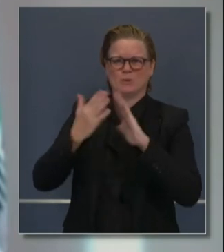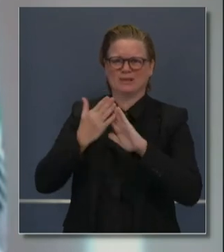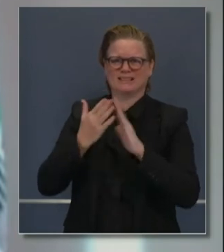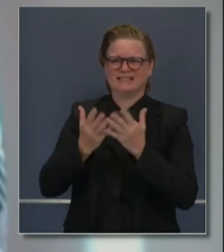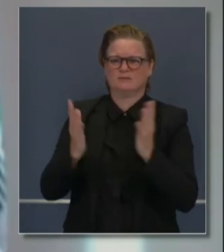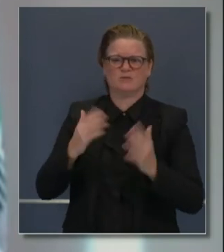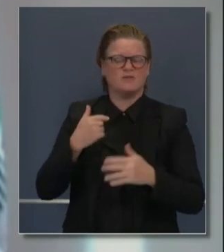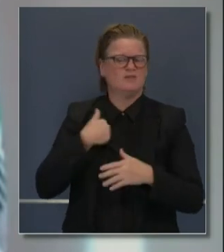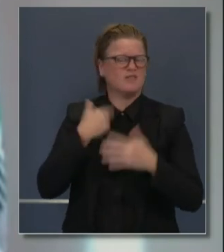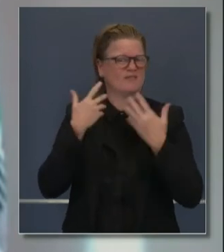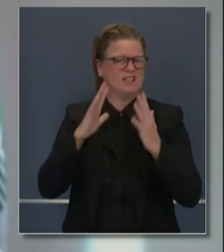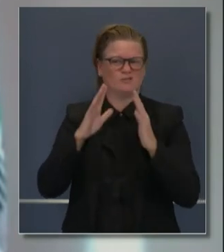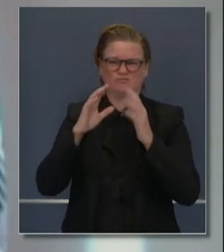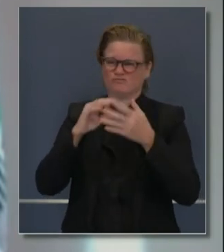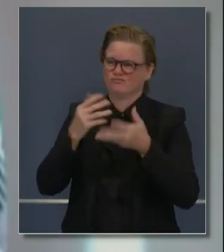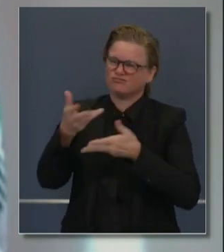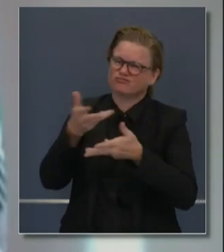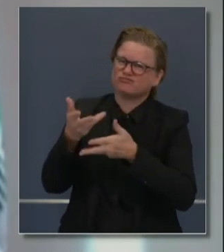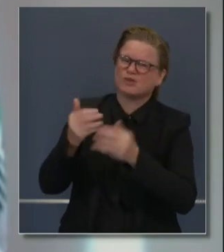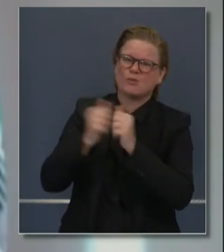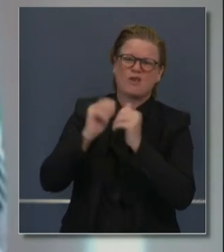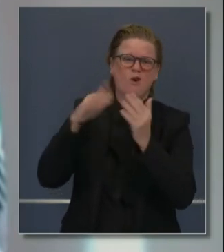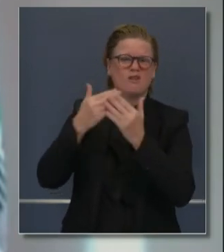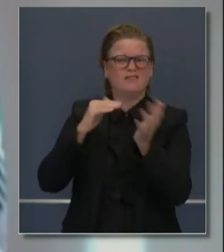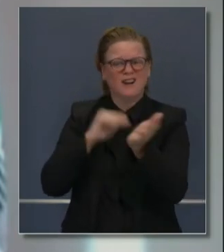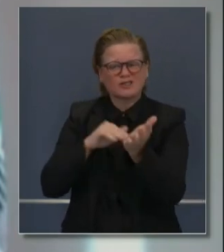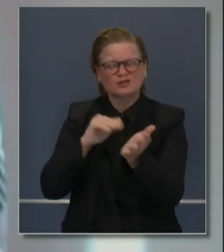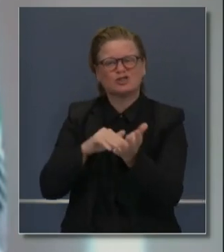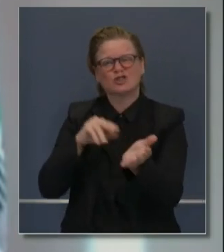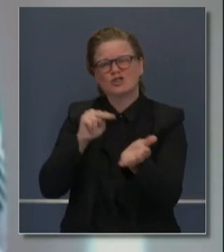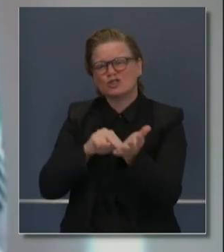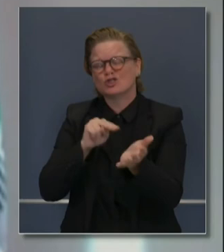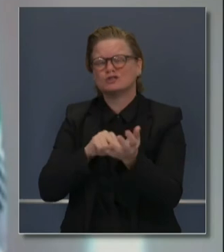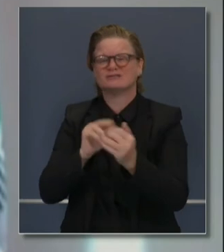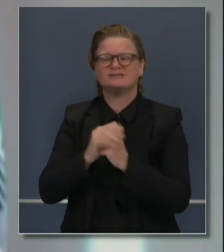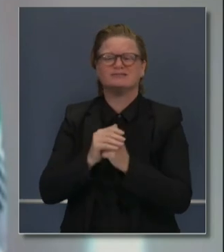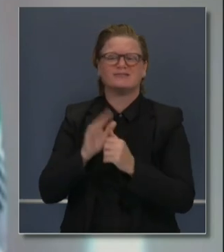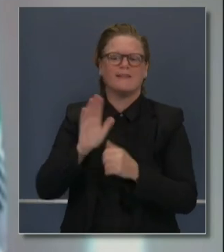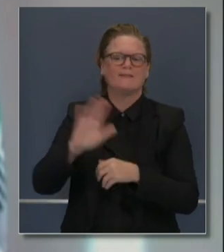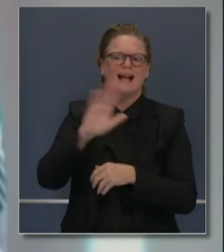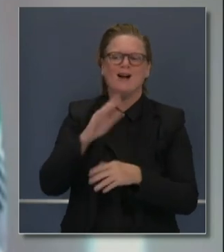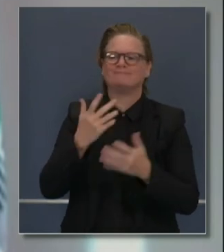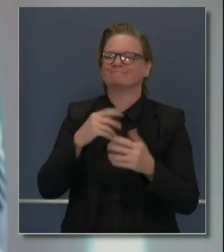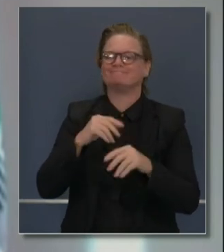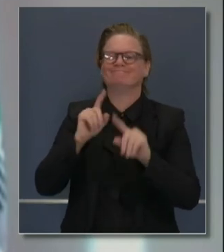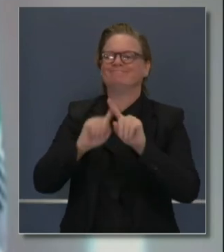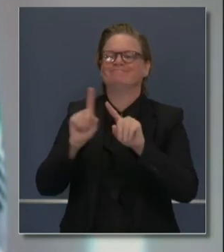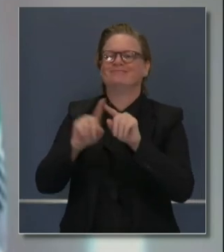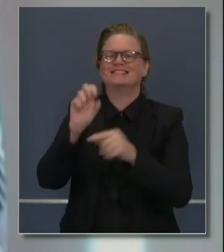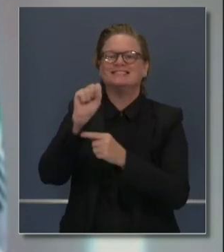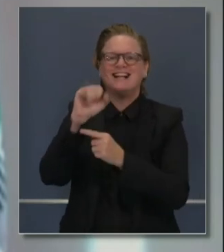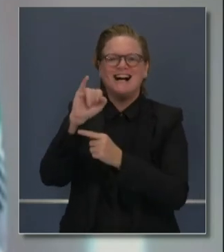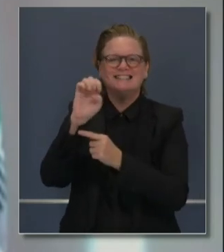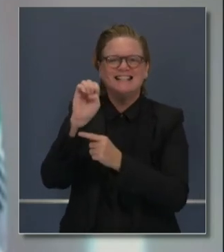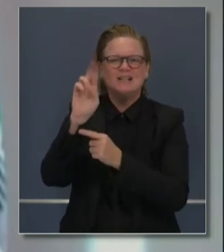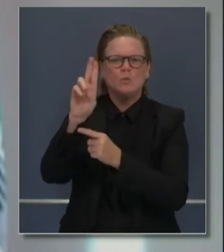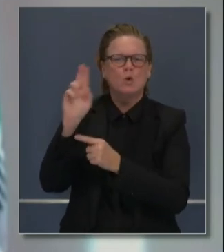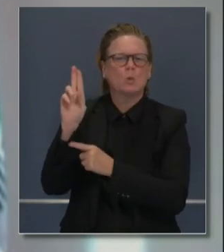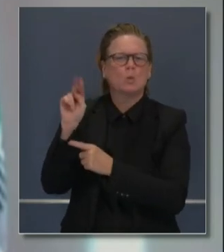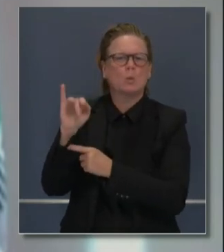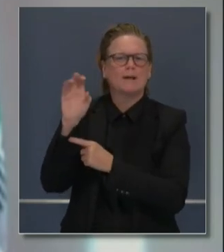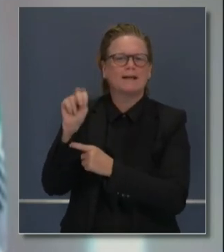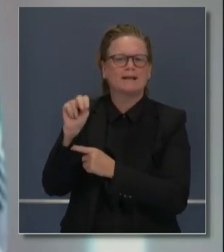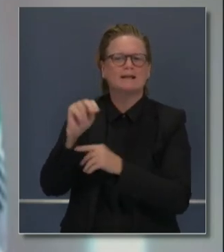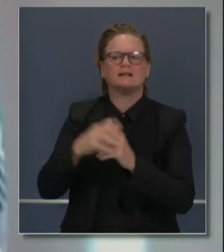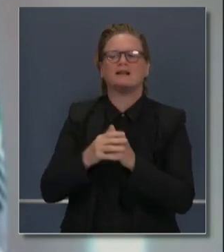and fellow physicians or SEIU or California Nurses Association and learn what the conditions